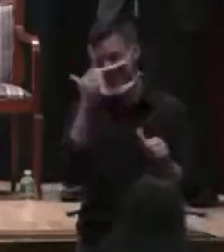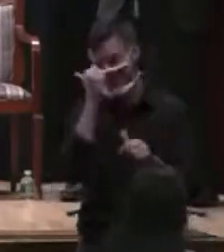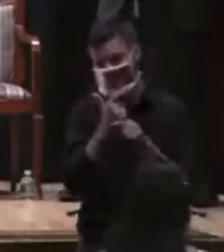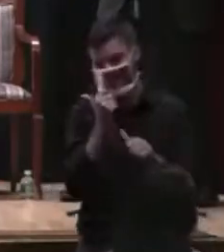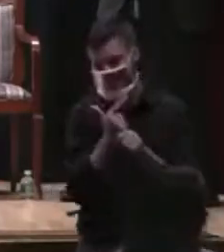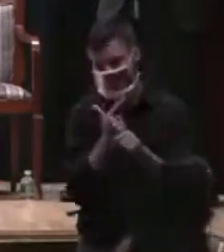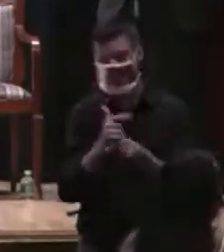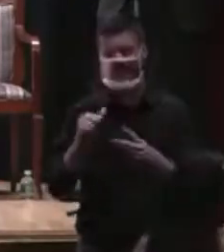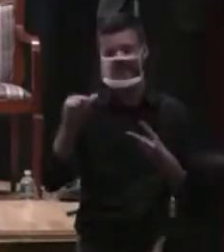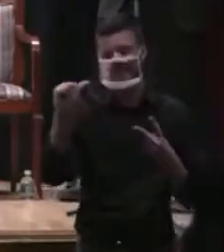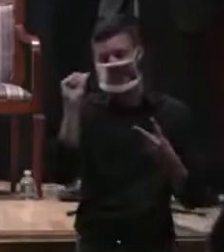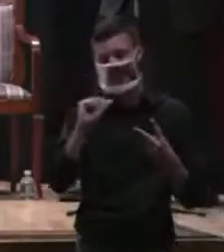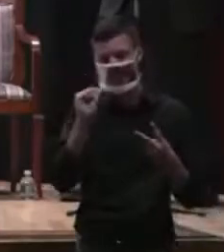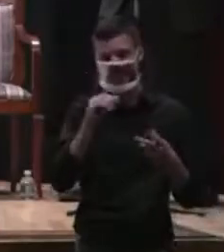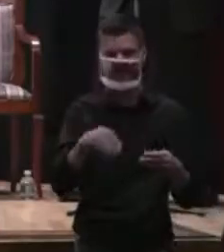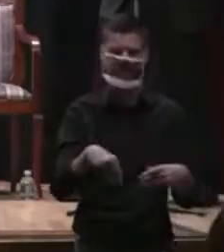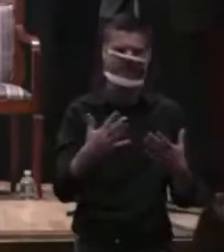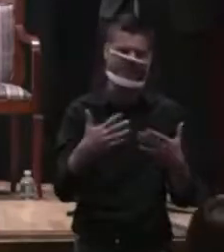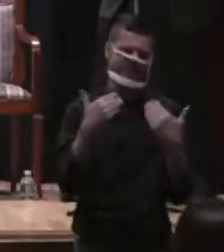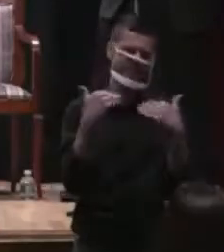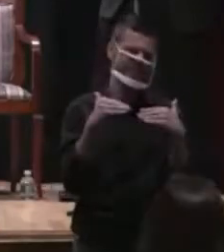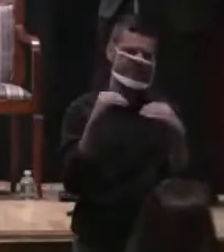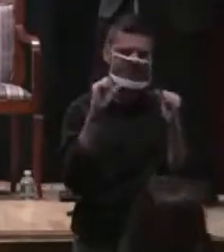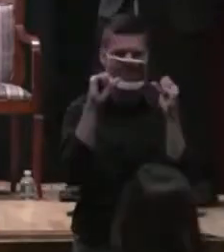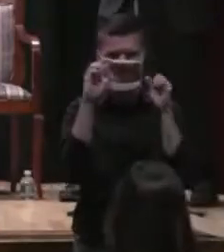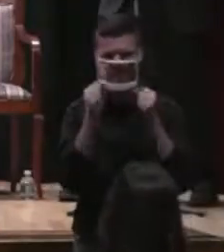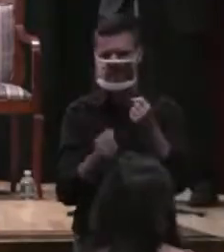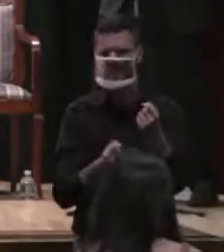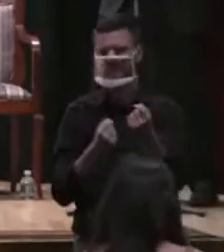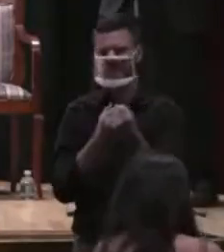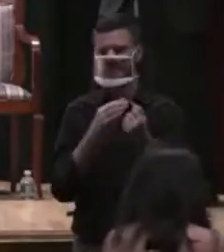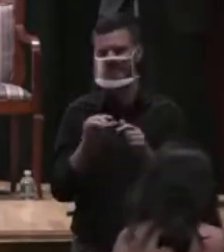aunt for providing unwavering support and love.